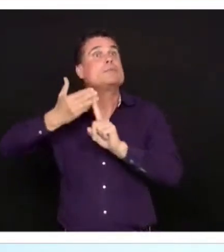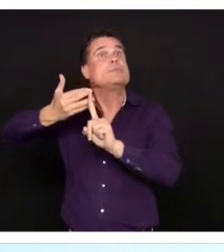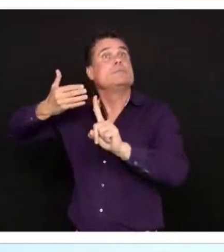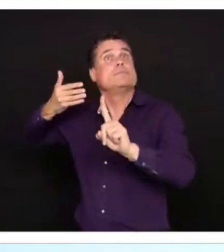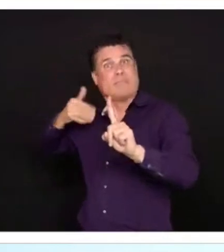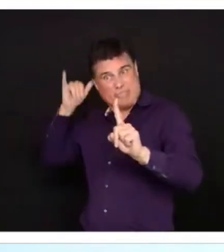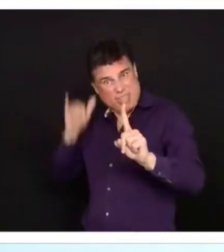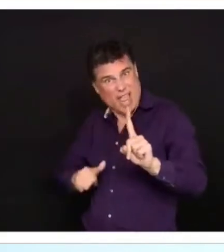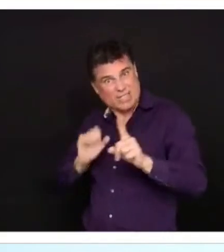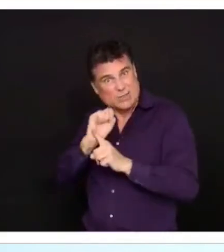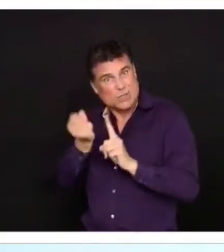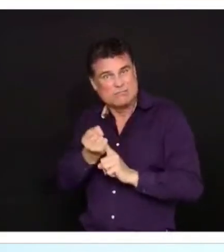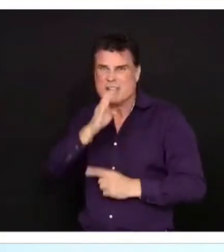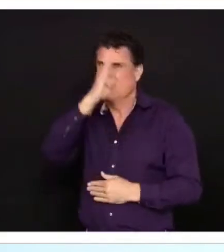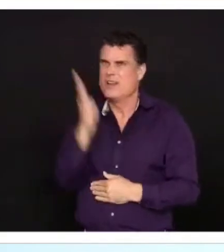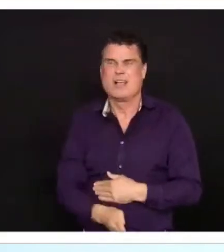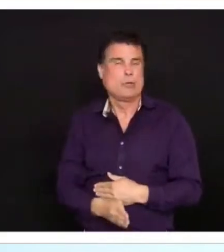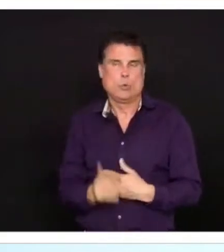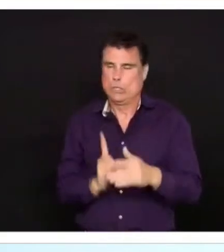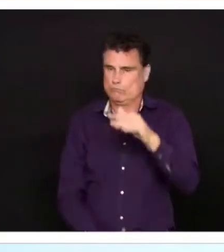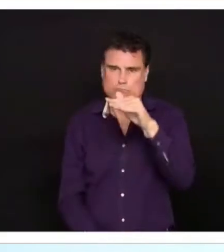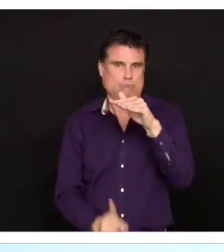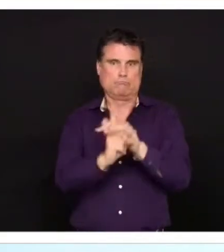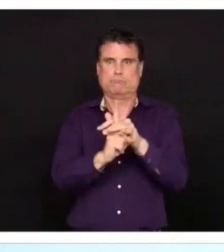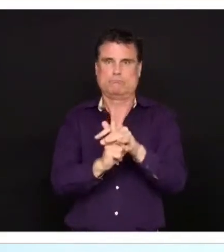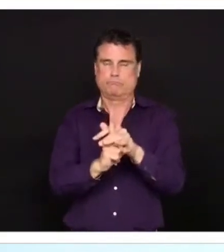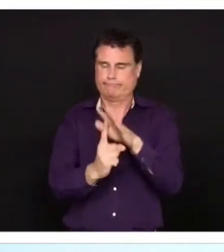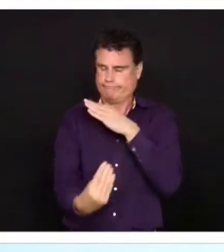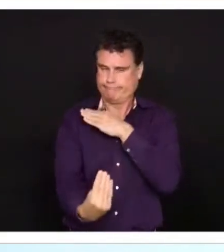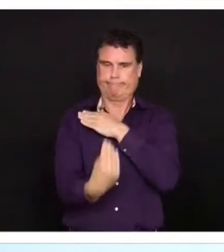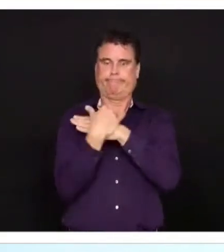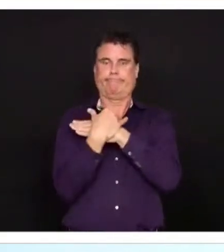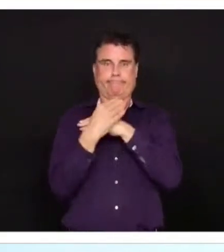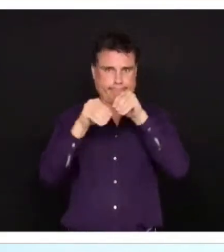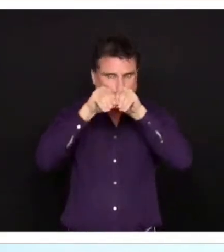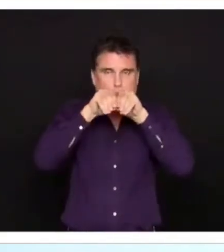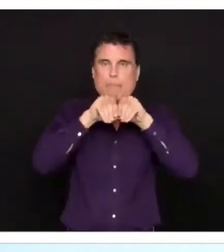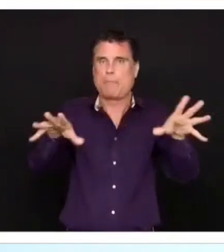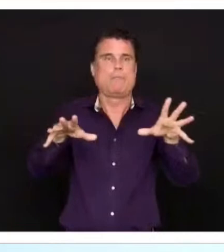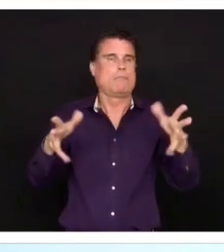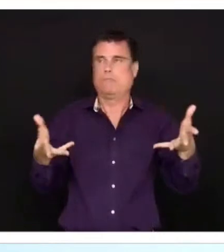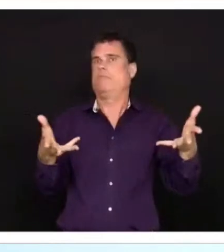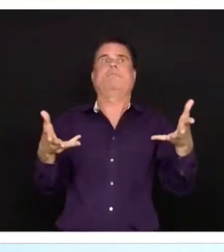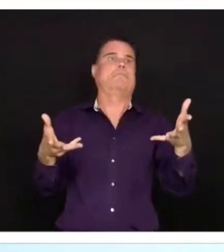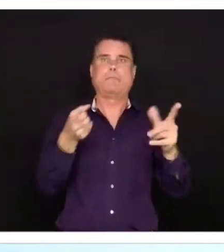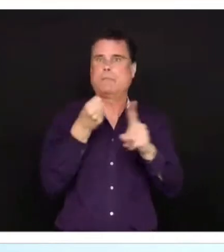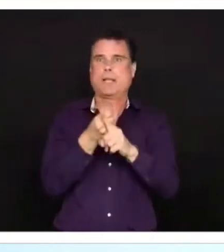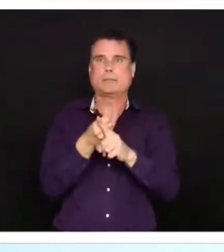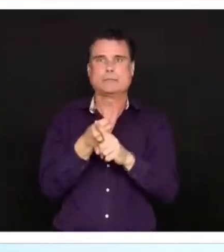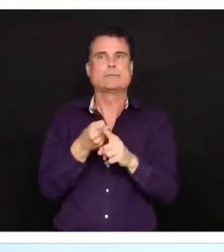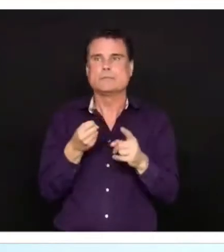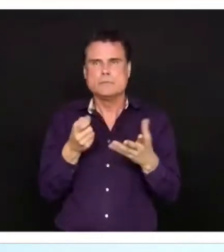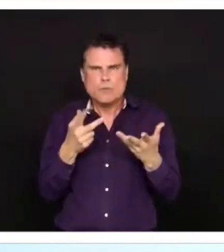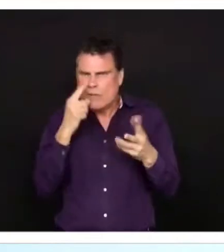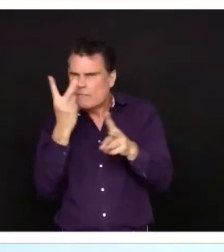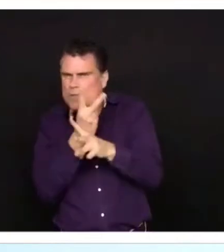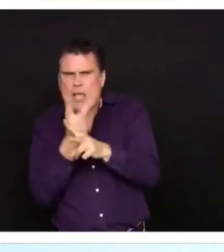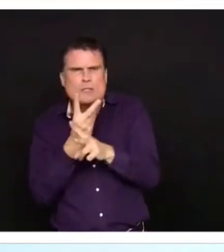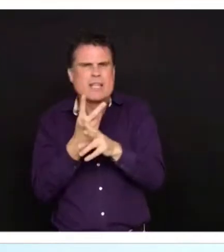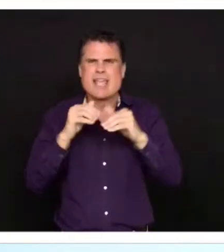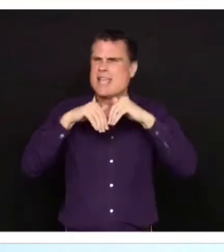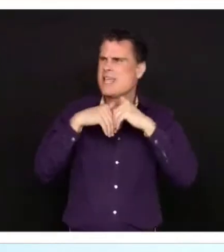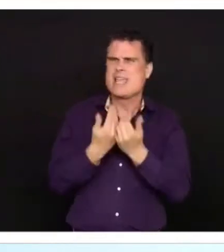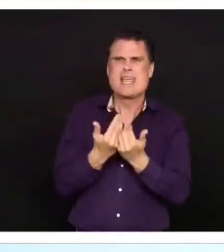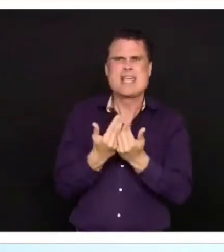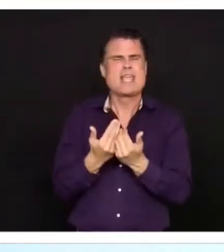difficult process that's going to involve creativity and imagination and care and adaptation, consistent adaptation, so that we